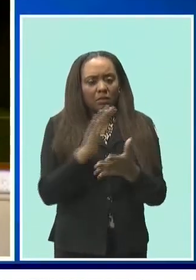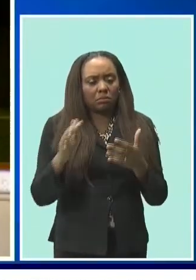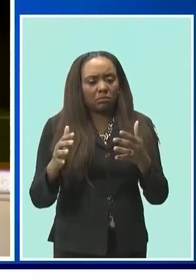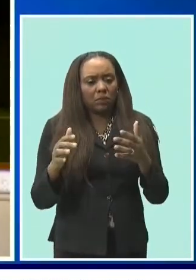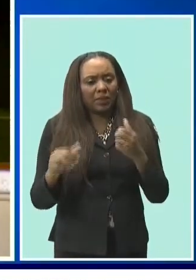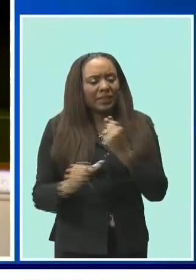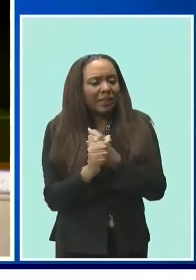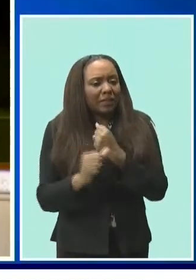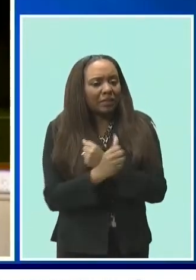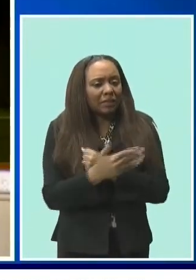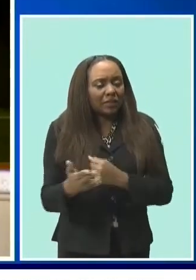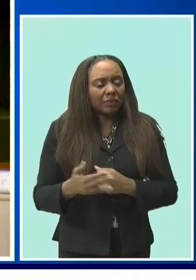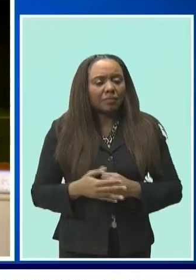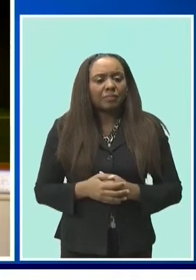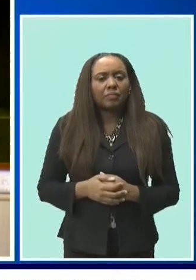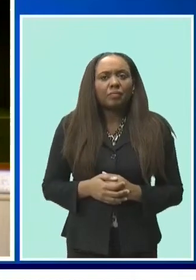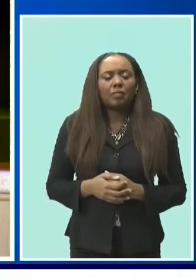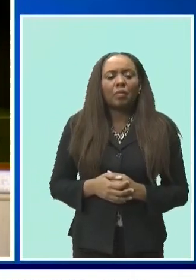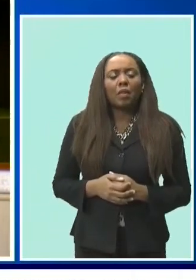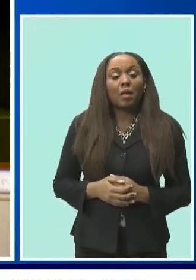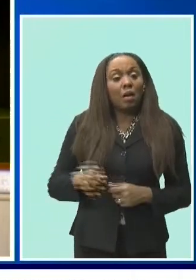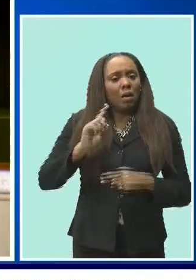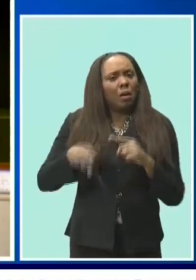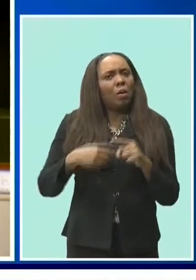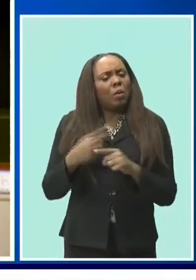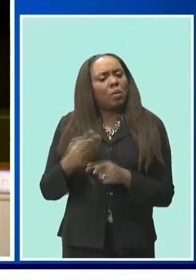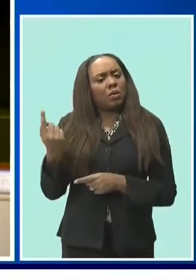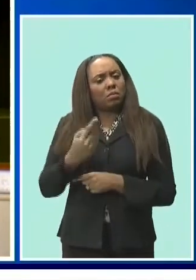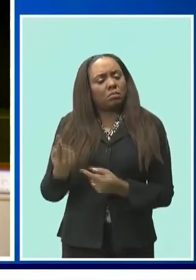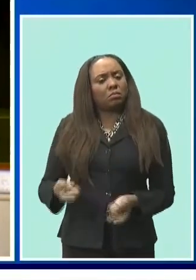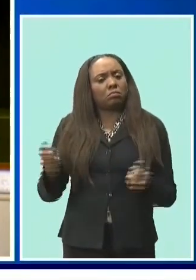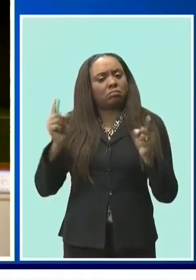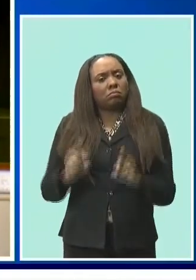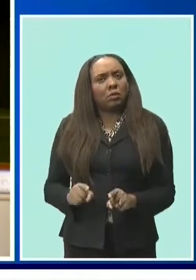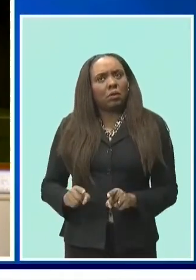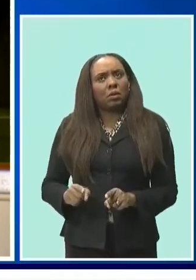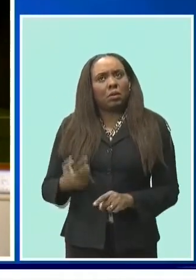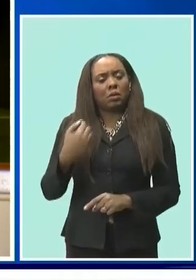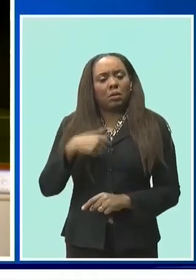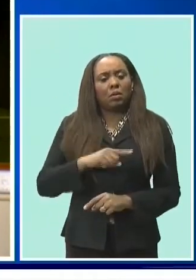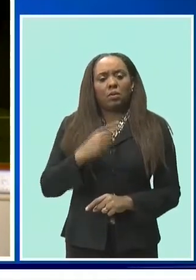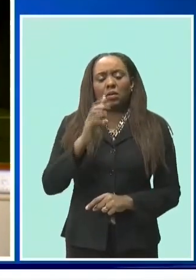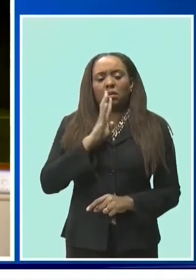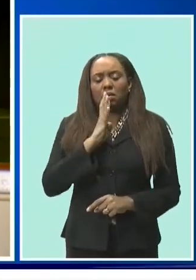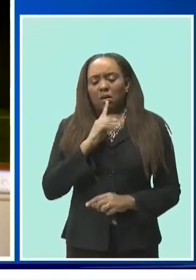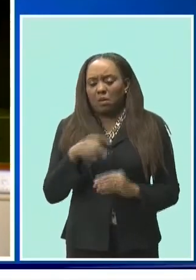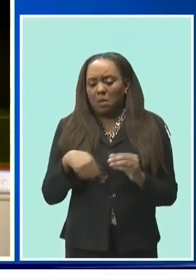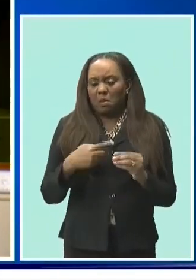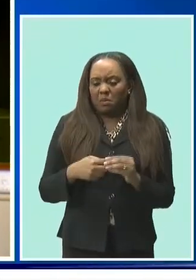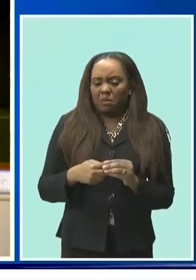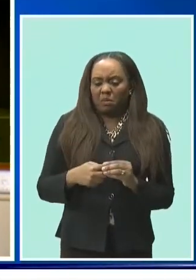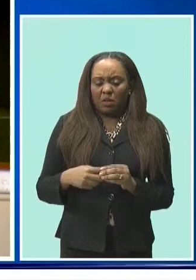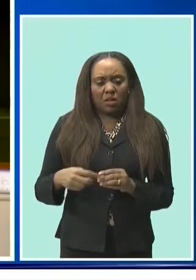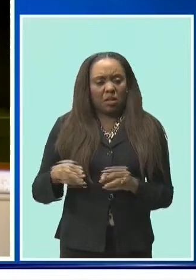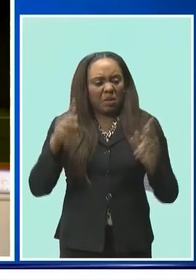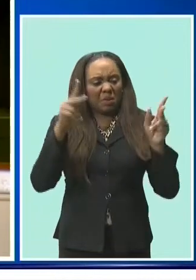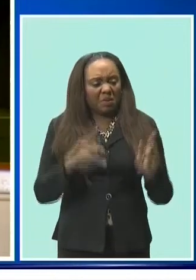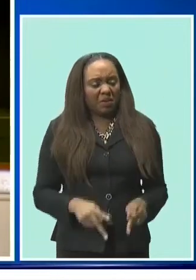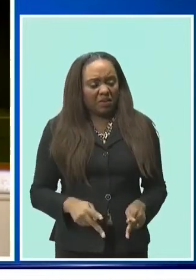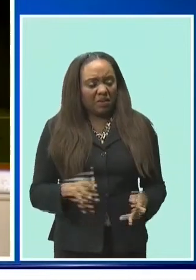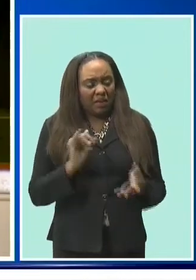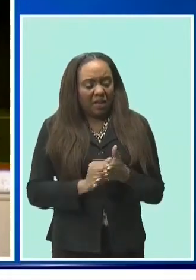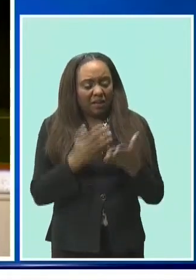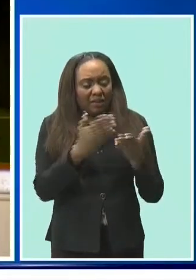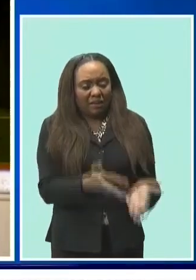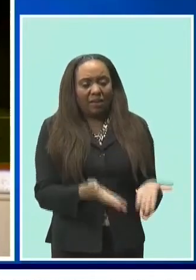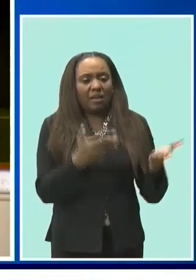the times we recognize that when something happens, it is always what we class the civilian, the outside person who is there on the